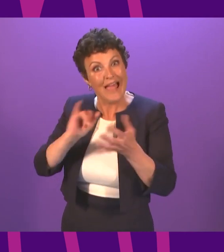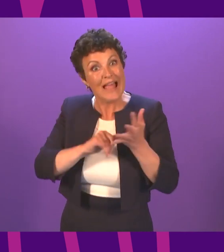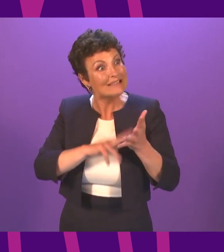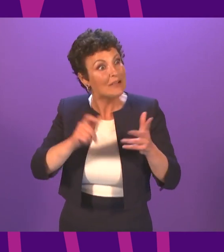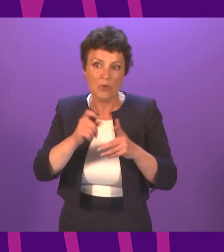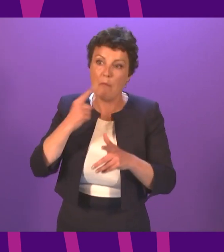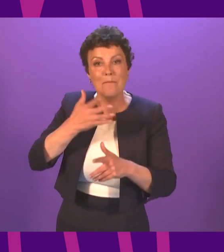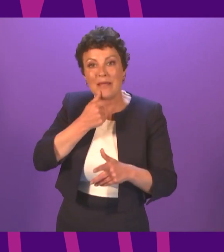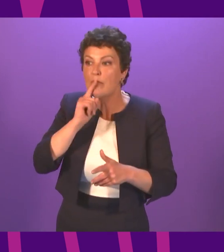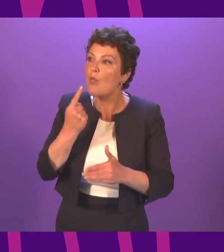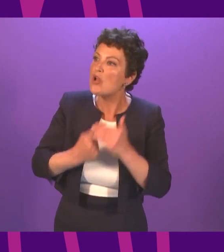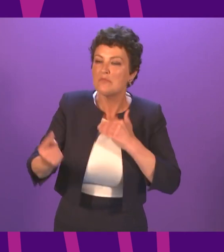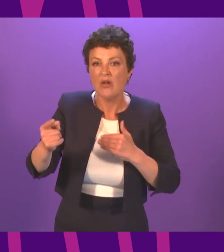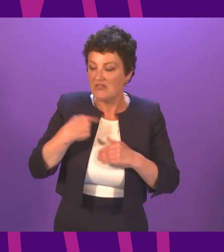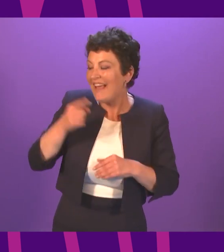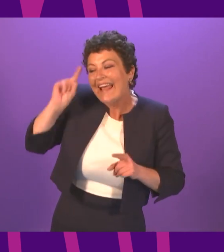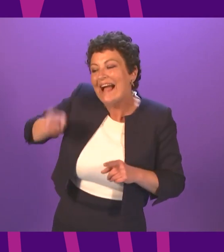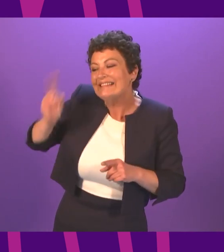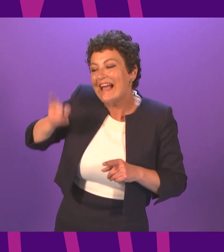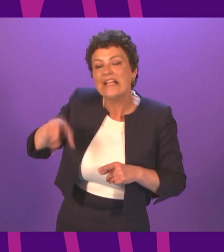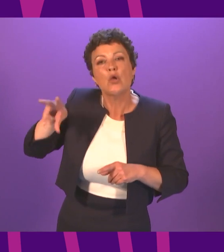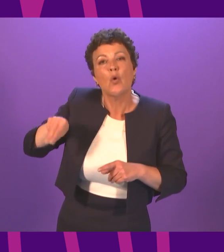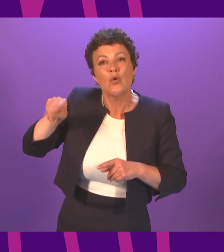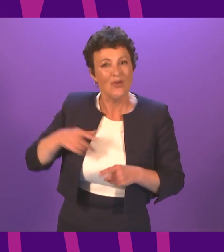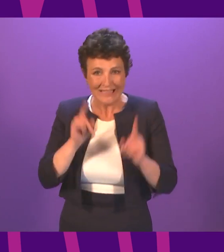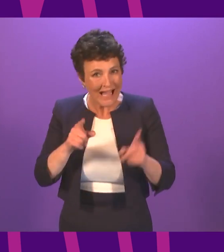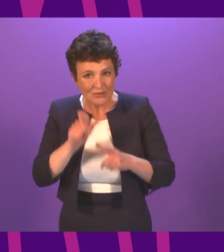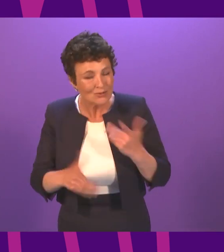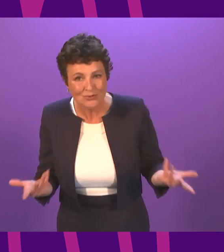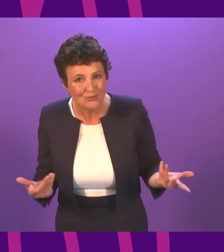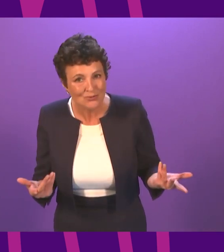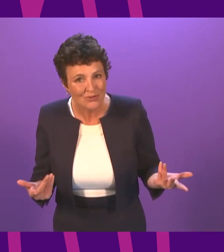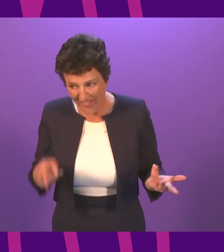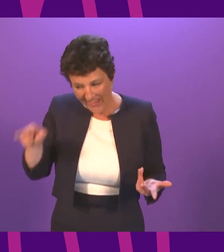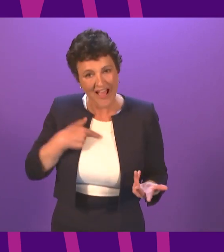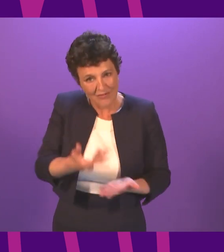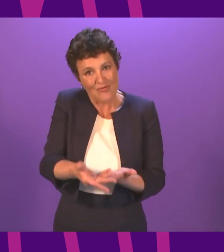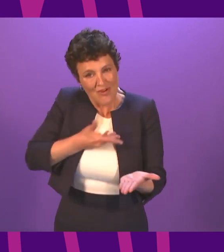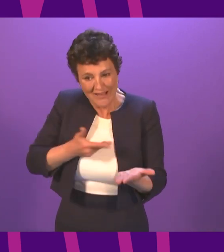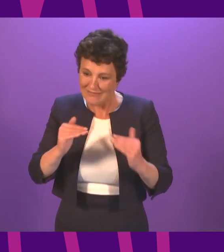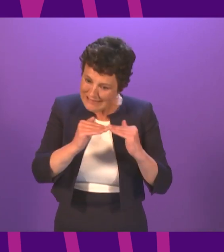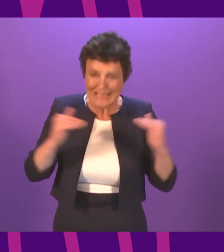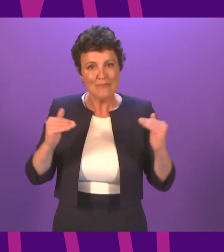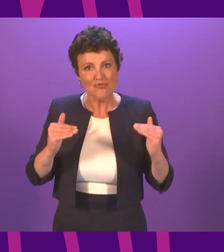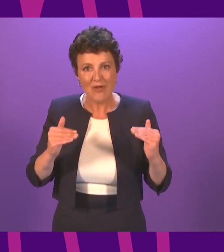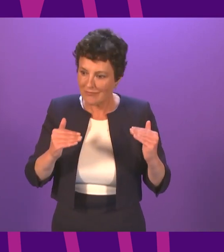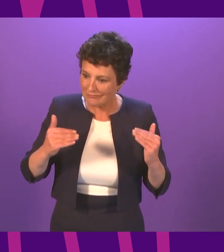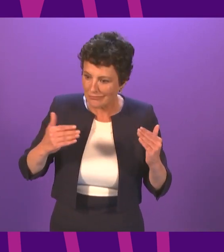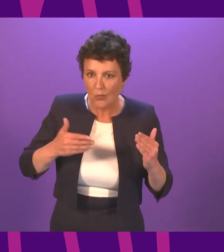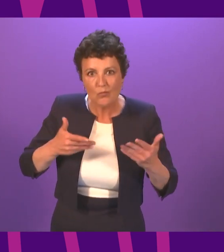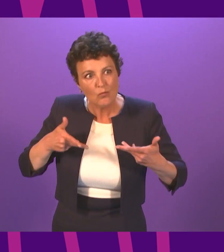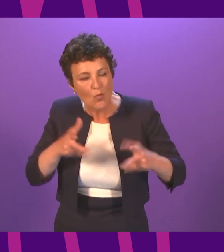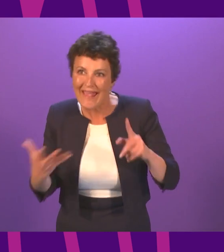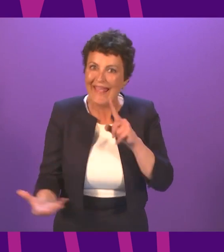is no democratic route to seeking the future we want for our country. And that takes us to a fundamental